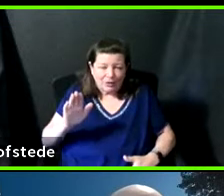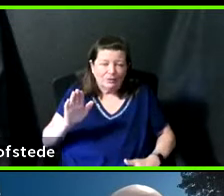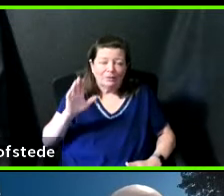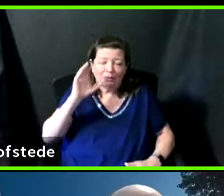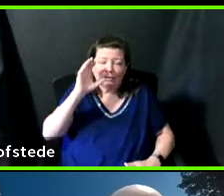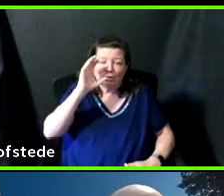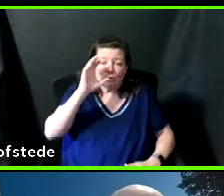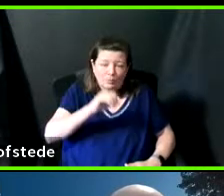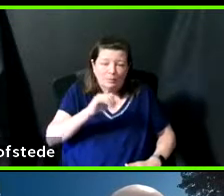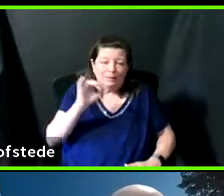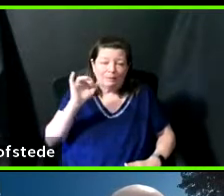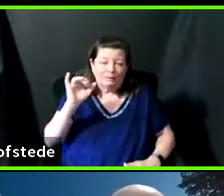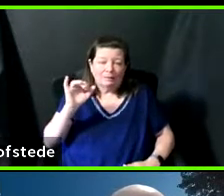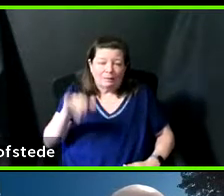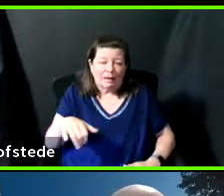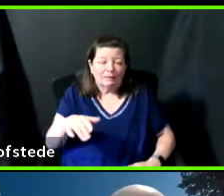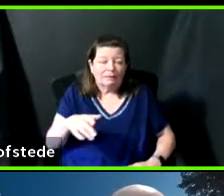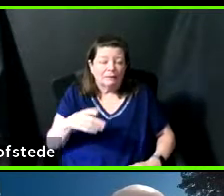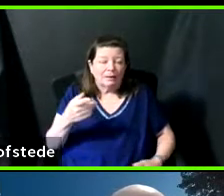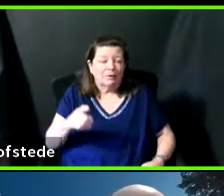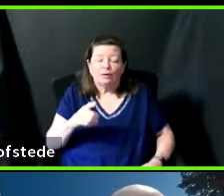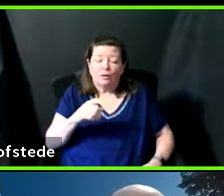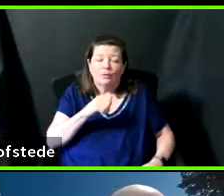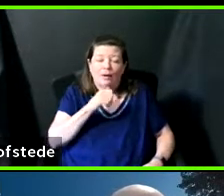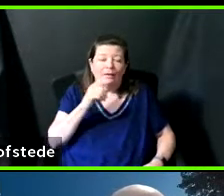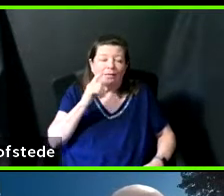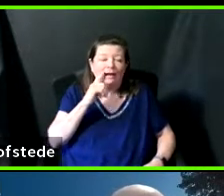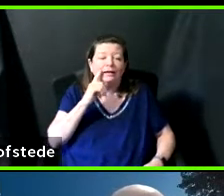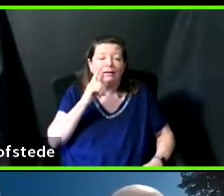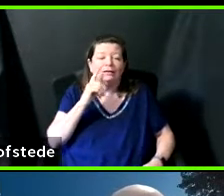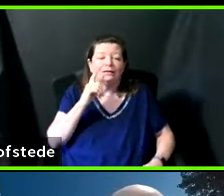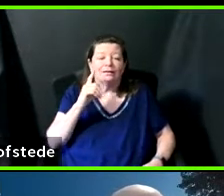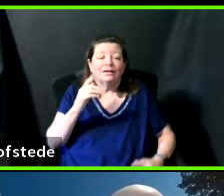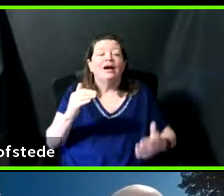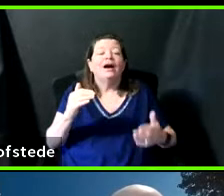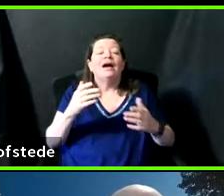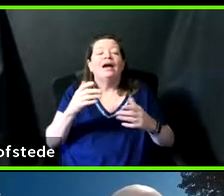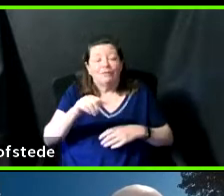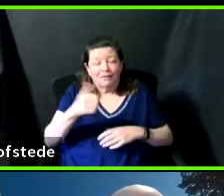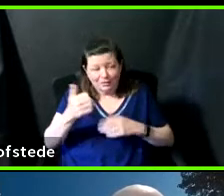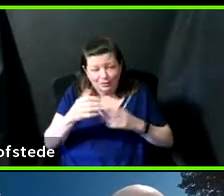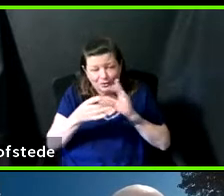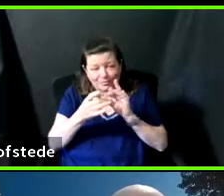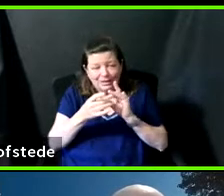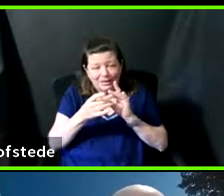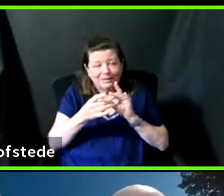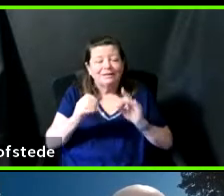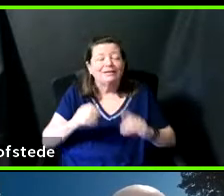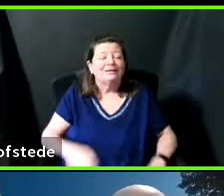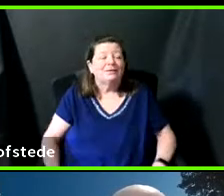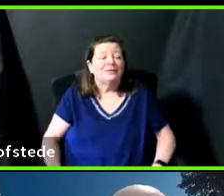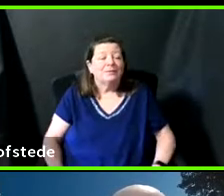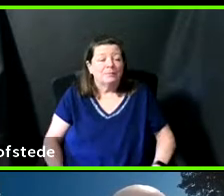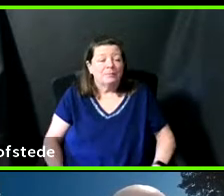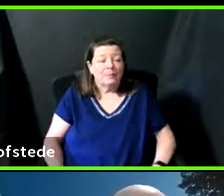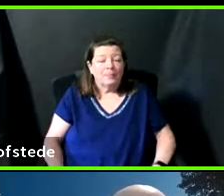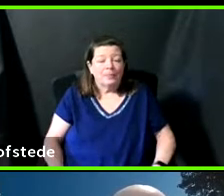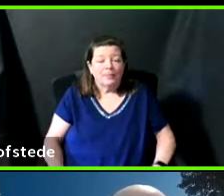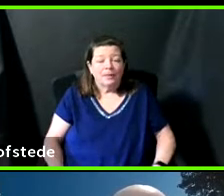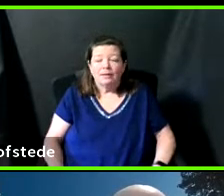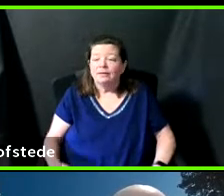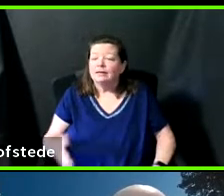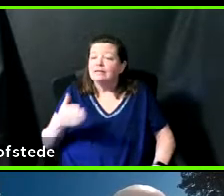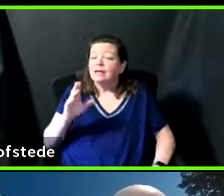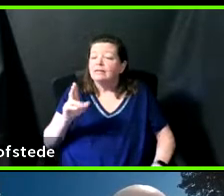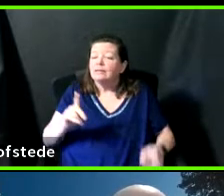be the same thing. No, I think she got her. Okay, you have another comment. Okay, well, let's let those who haven't spoken